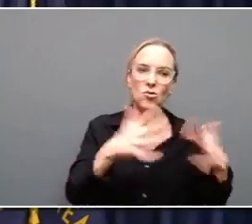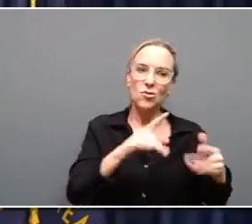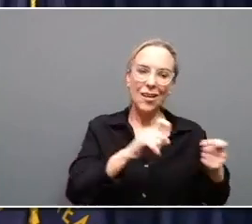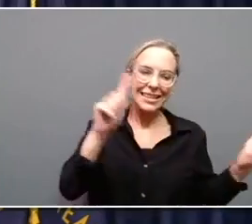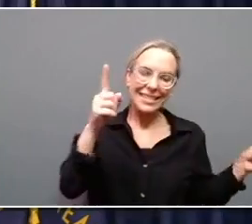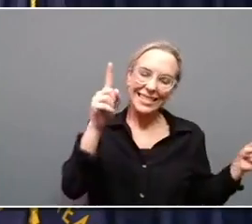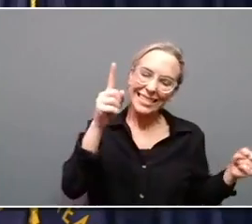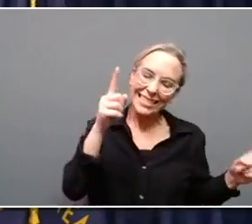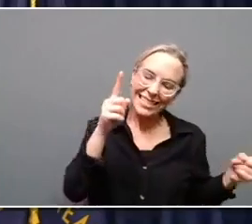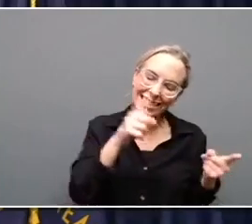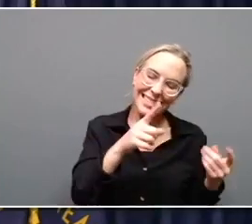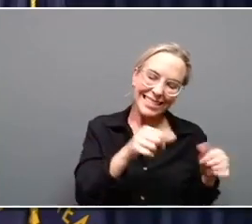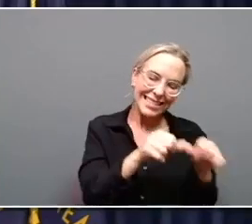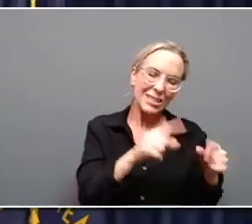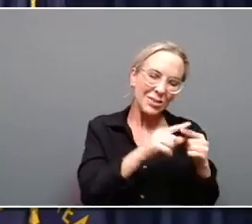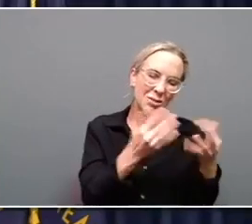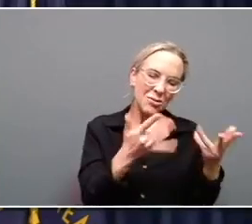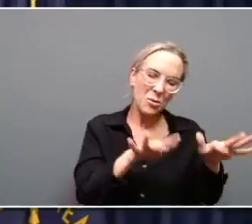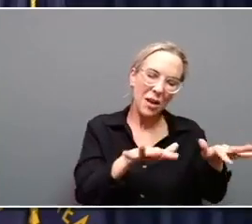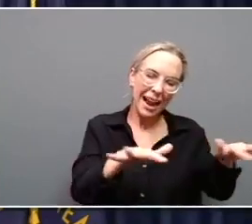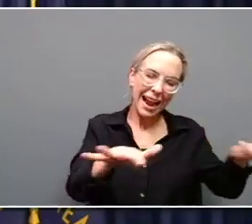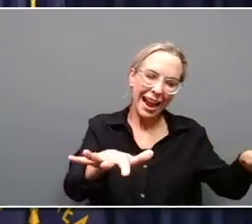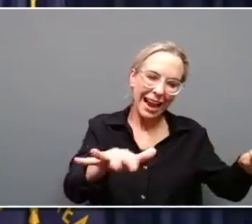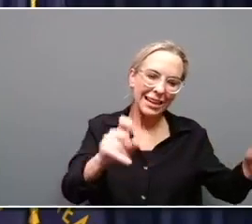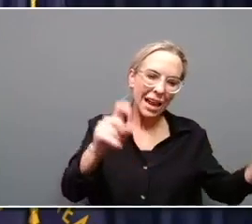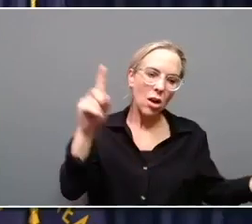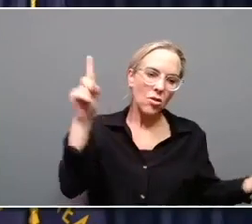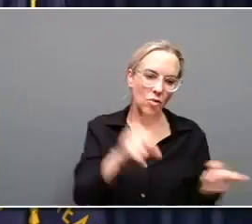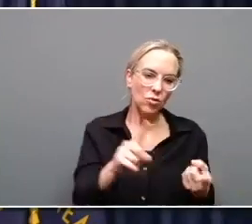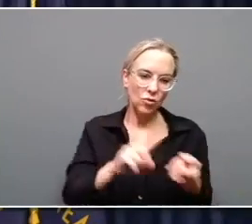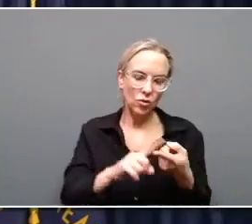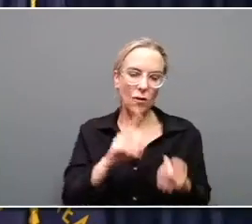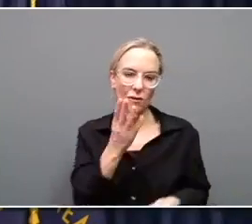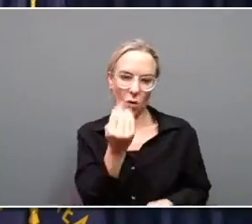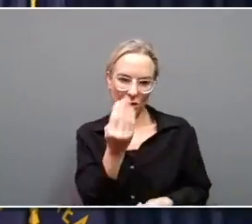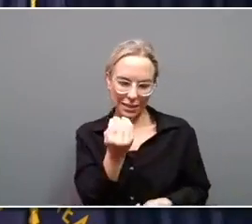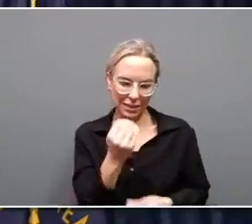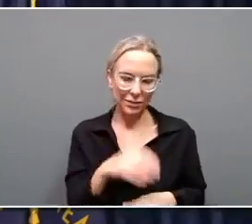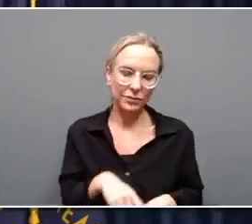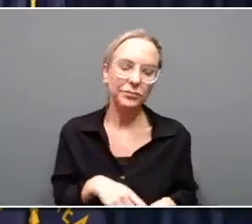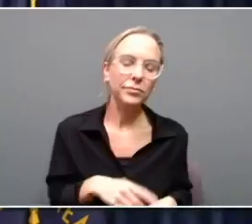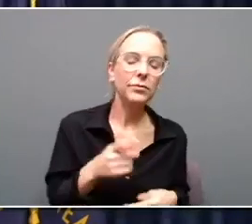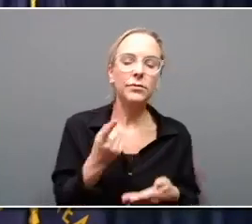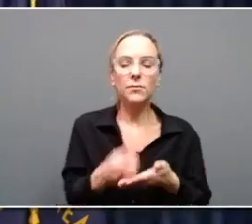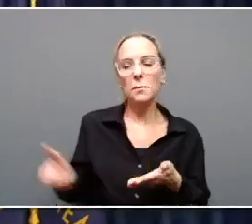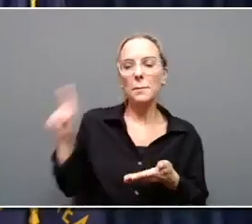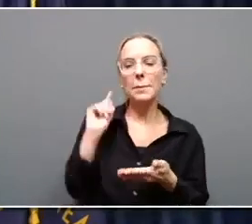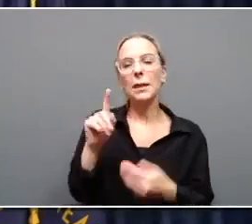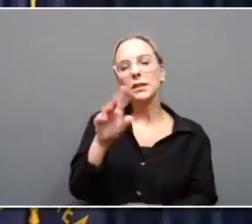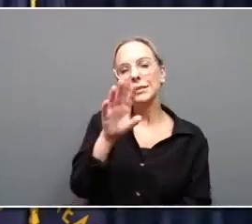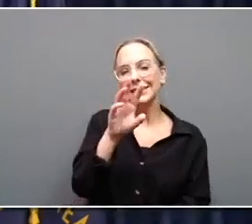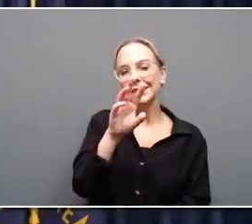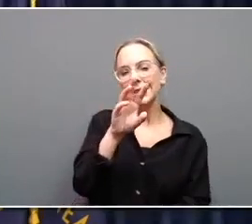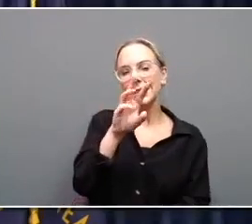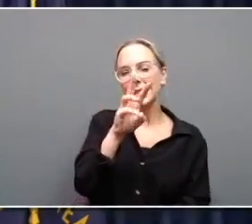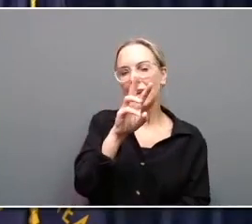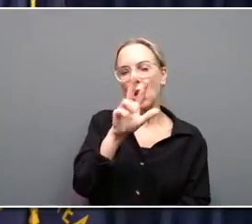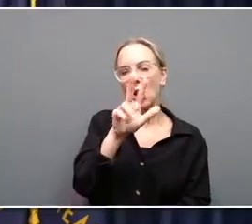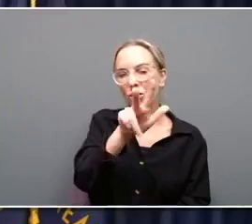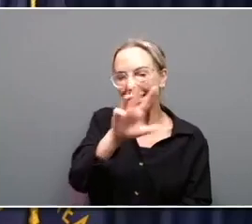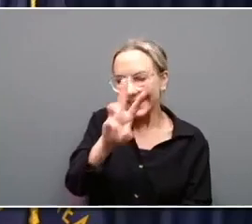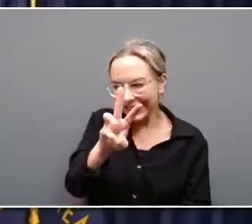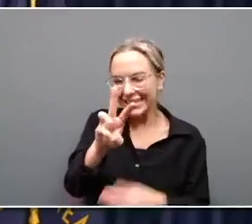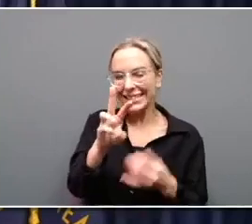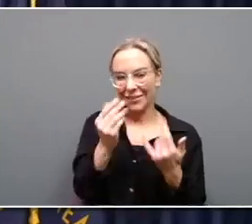to spread. As of this morning, we're down to 14. Last week, we also had 36 contained fires, which are those that have containment